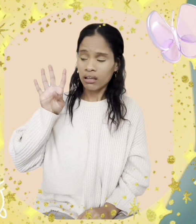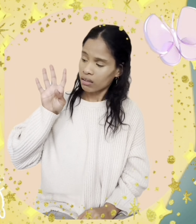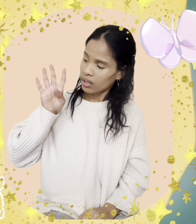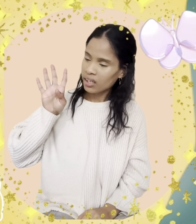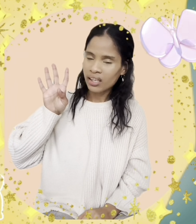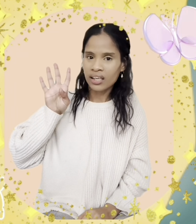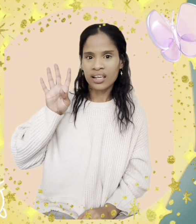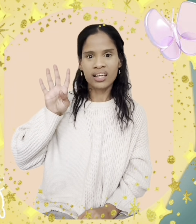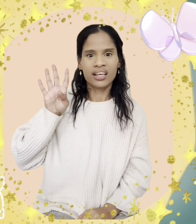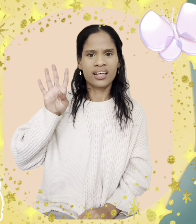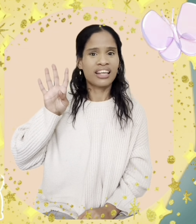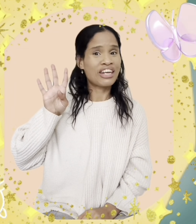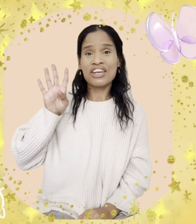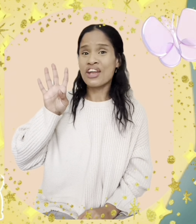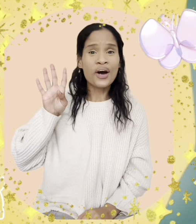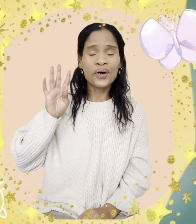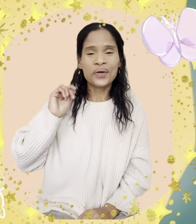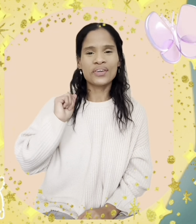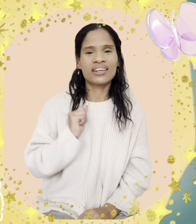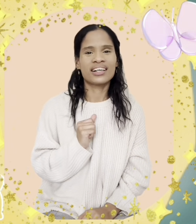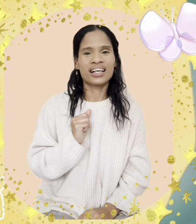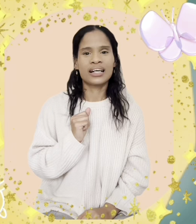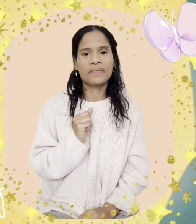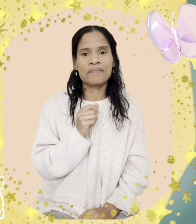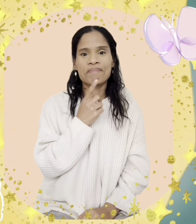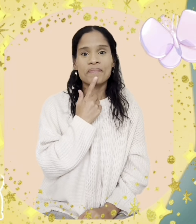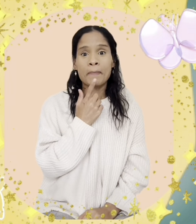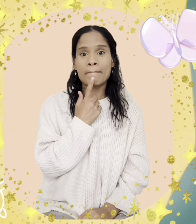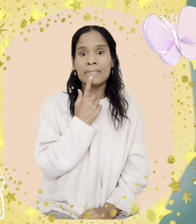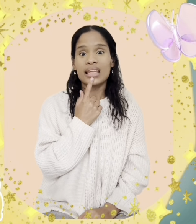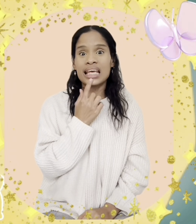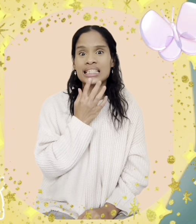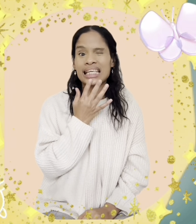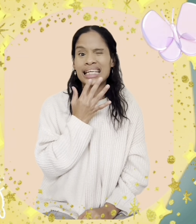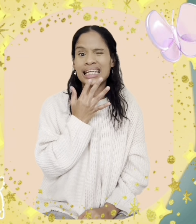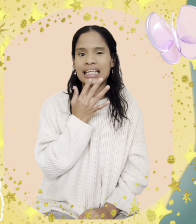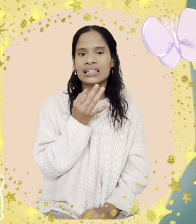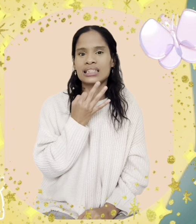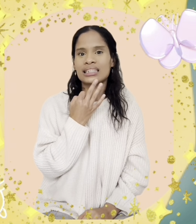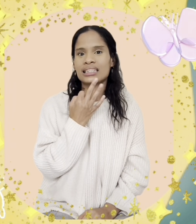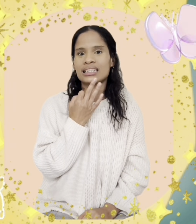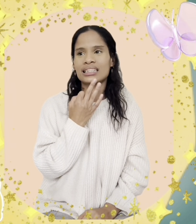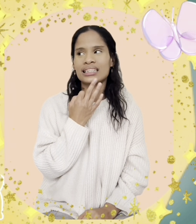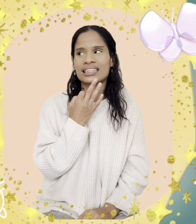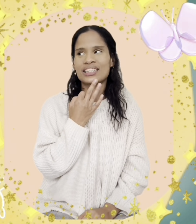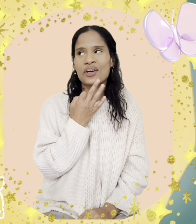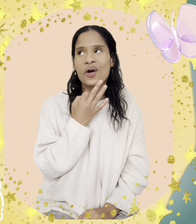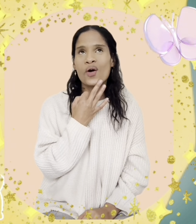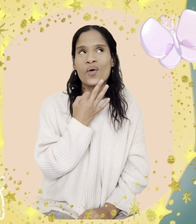Thursday? No. Is it